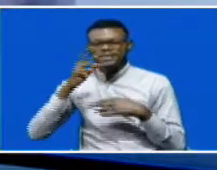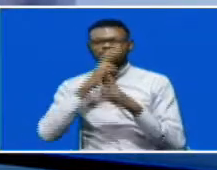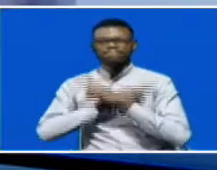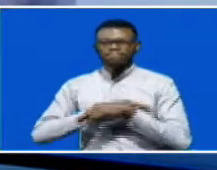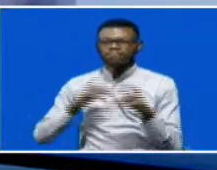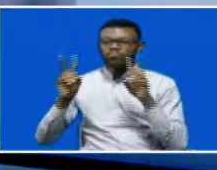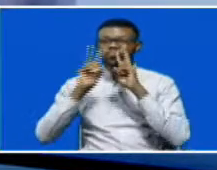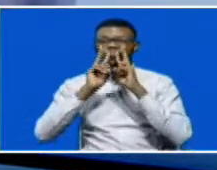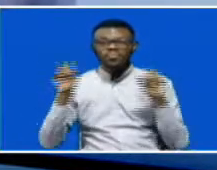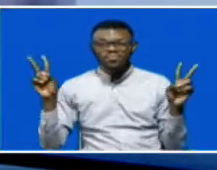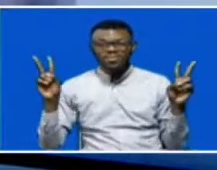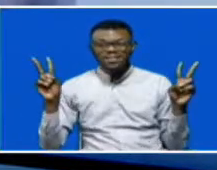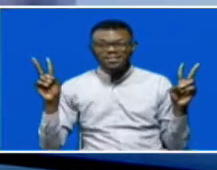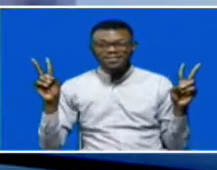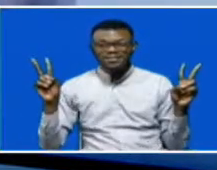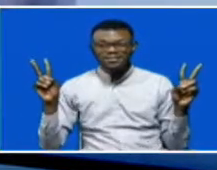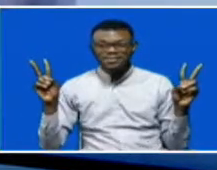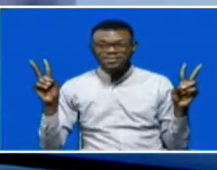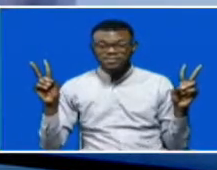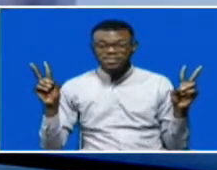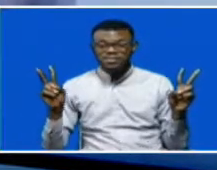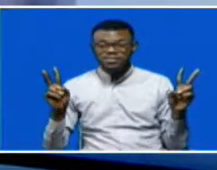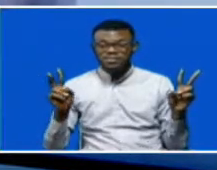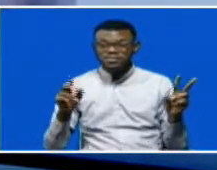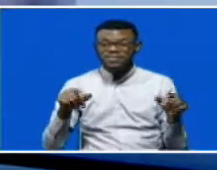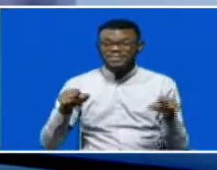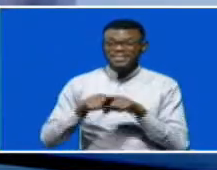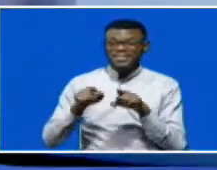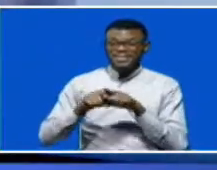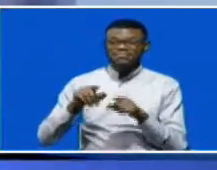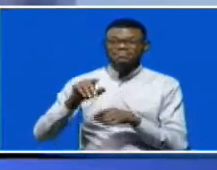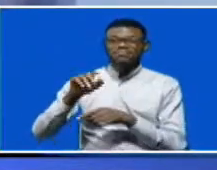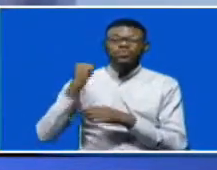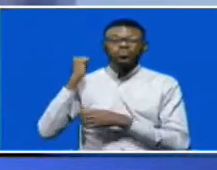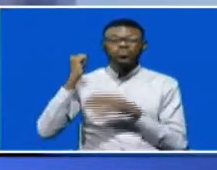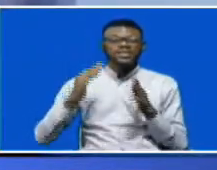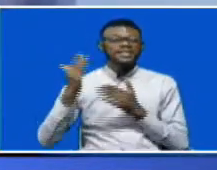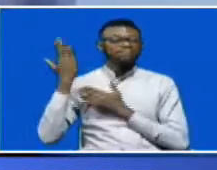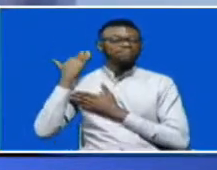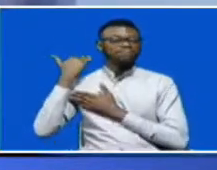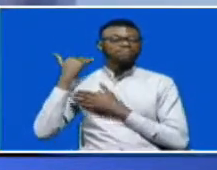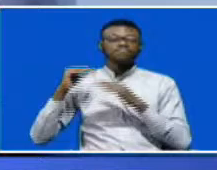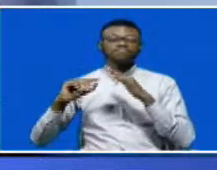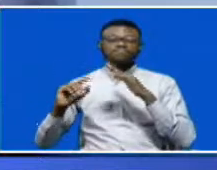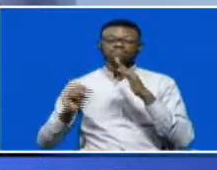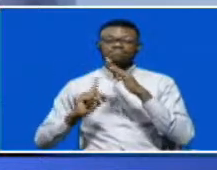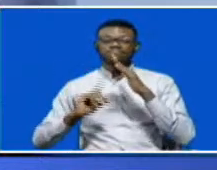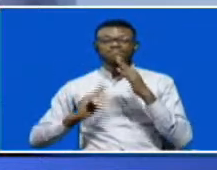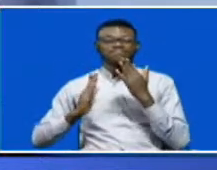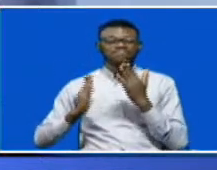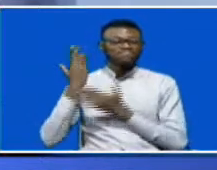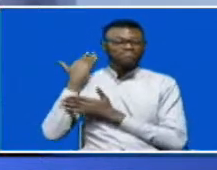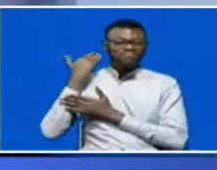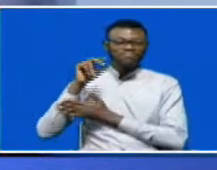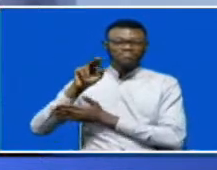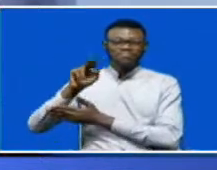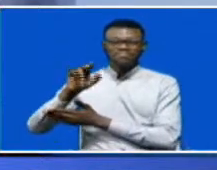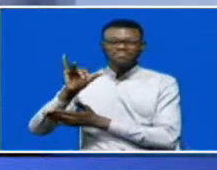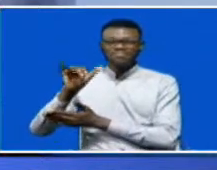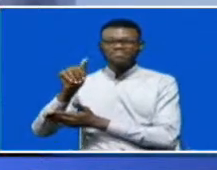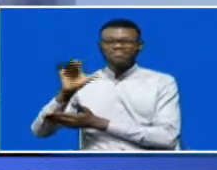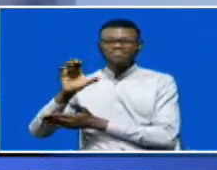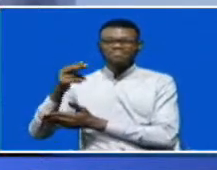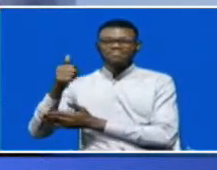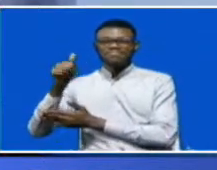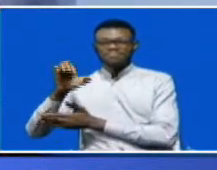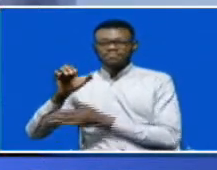When we are saying, may their soul rest in peace tonight, because veteran politician and former cabinet minister Simeon Nyachae was today laid to rest at